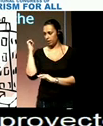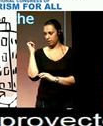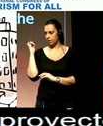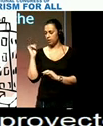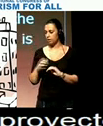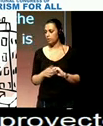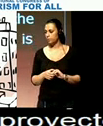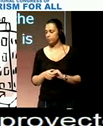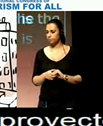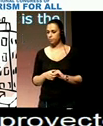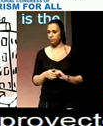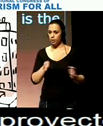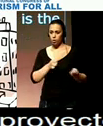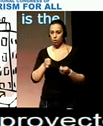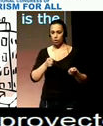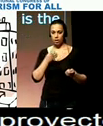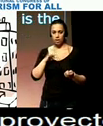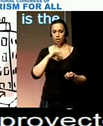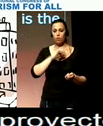and Accessible Cities project,